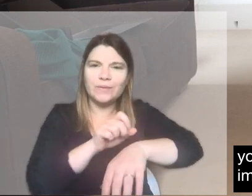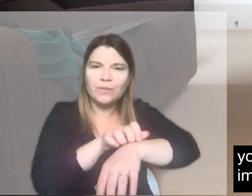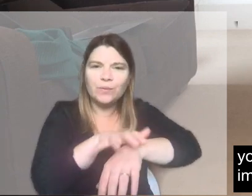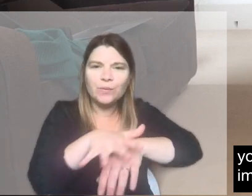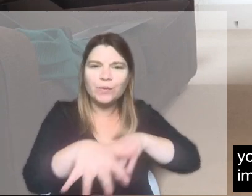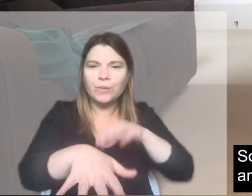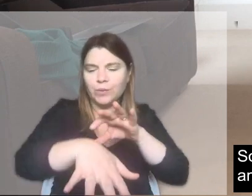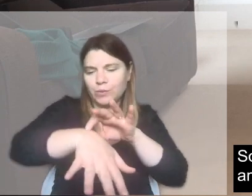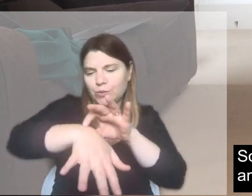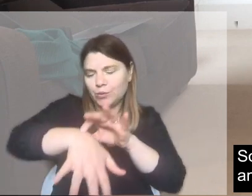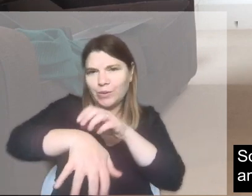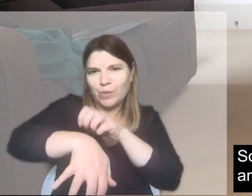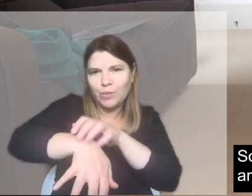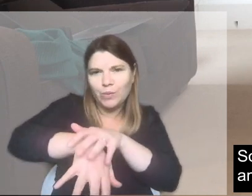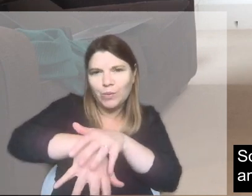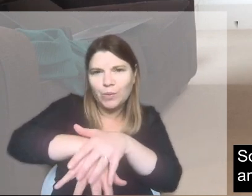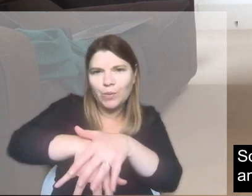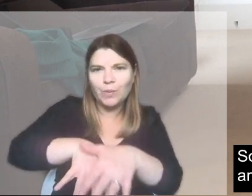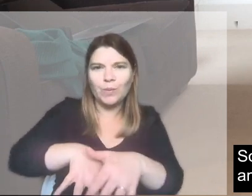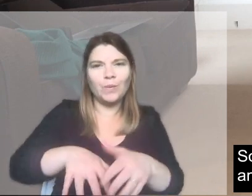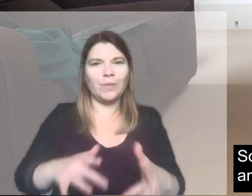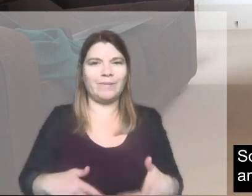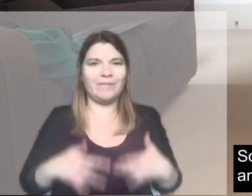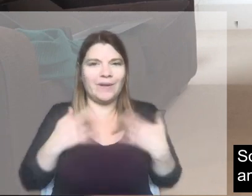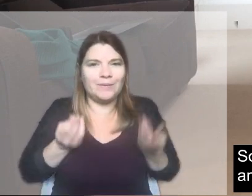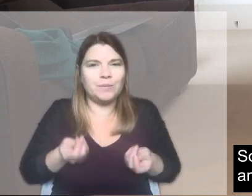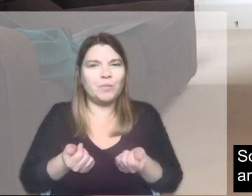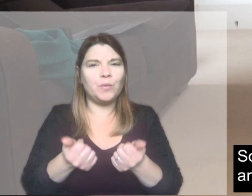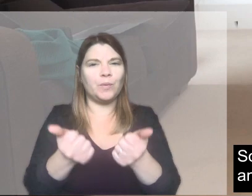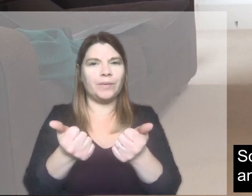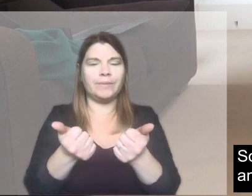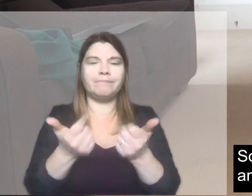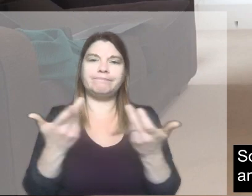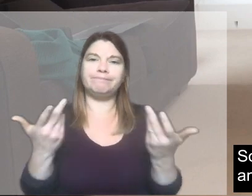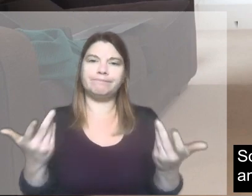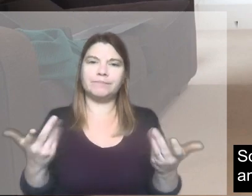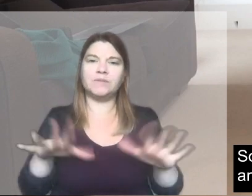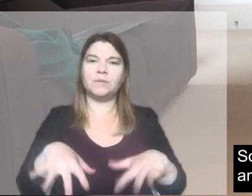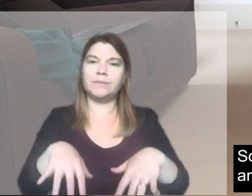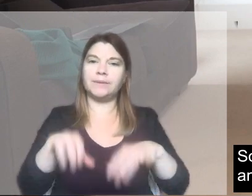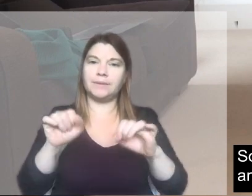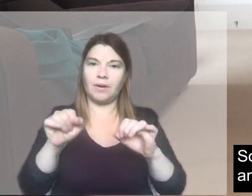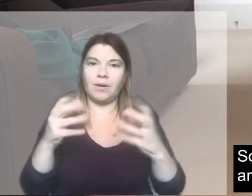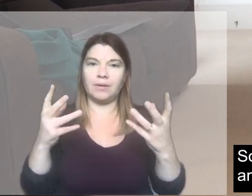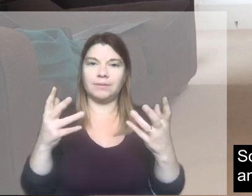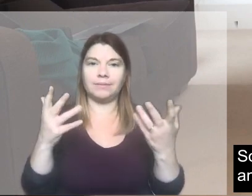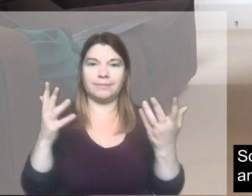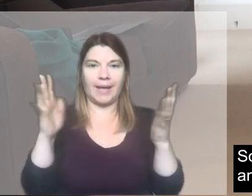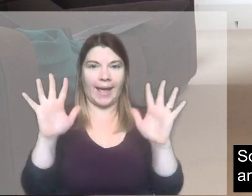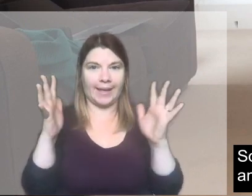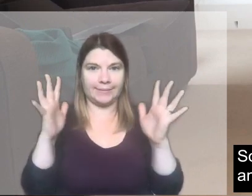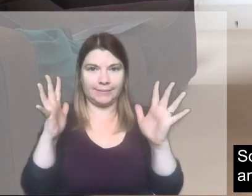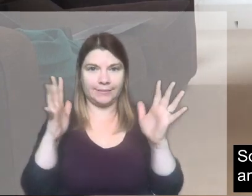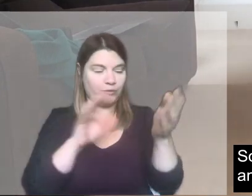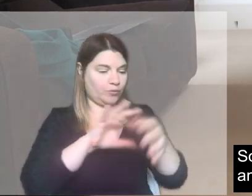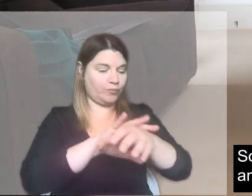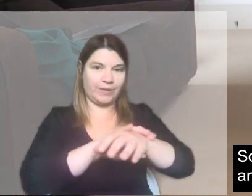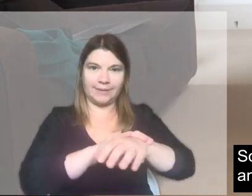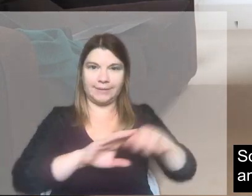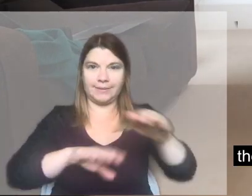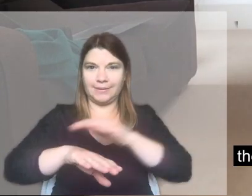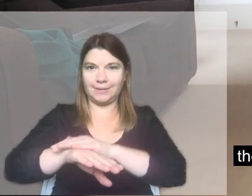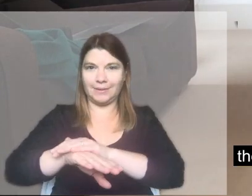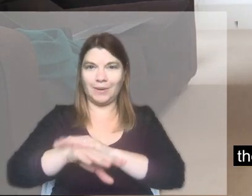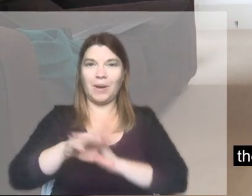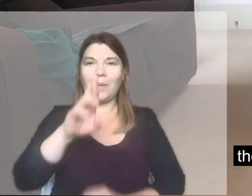warm up today. So perhaps if we start off with our hands and wrists, if we imagine